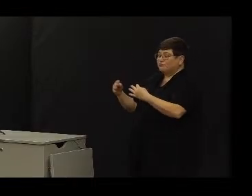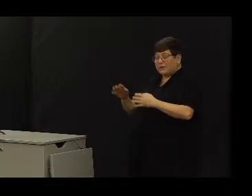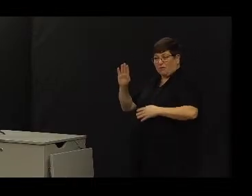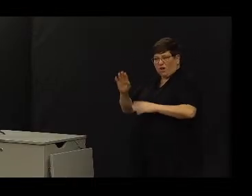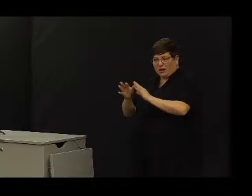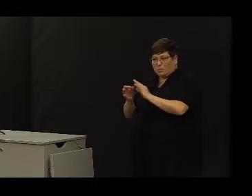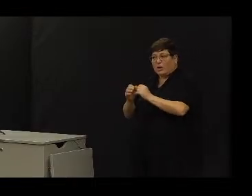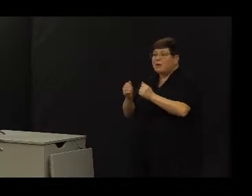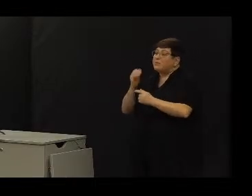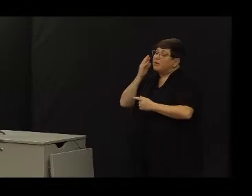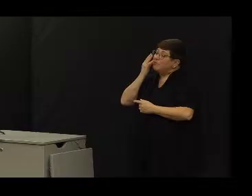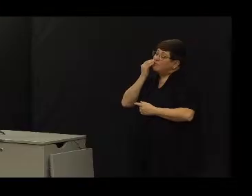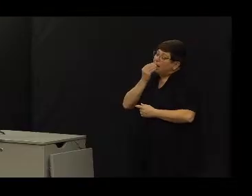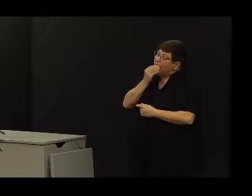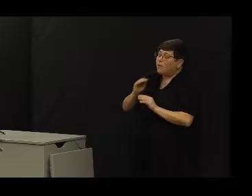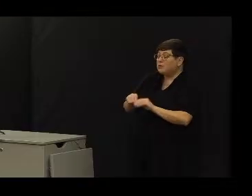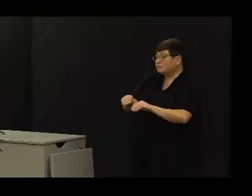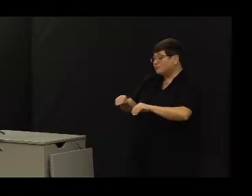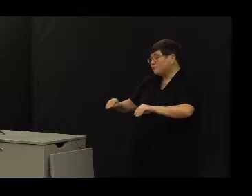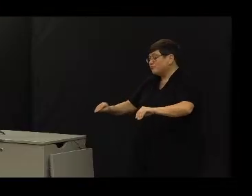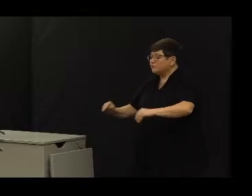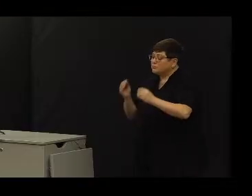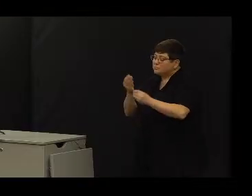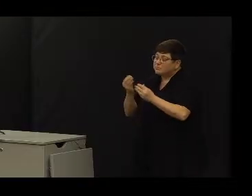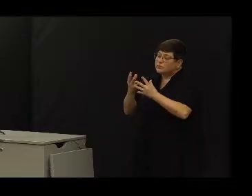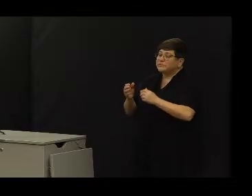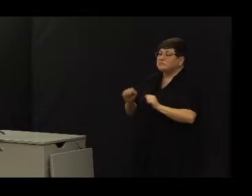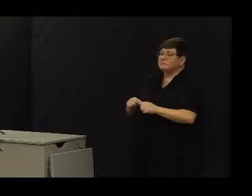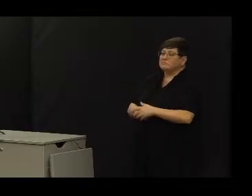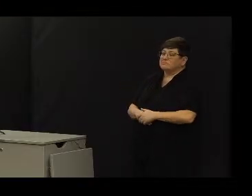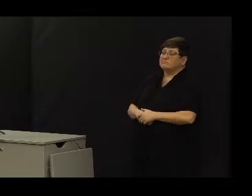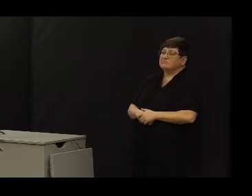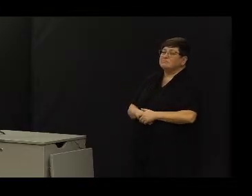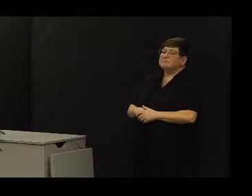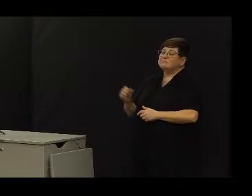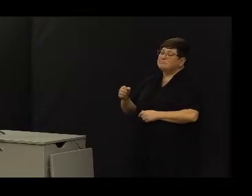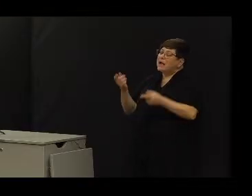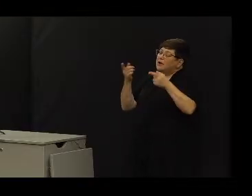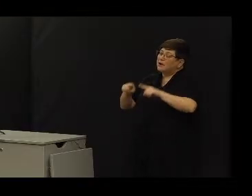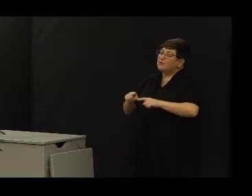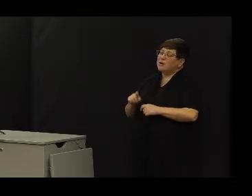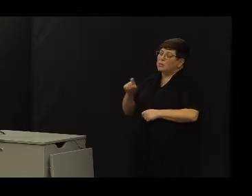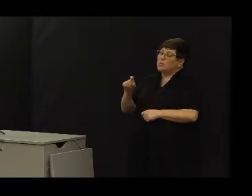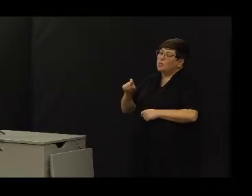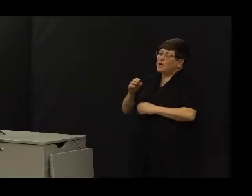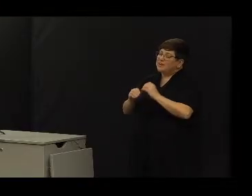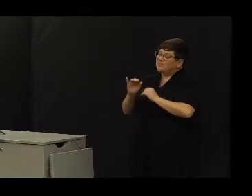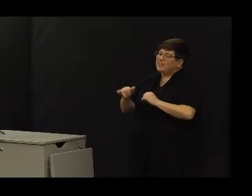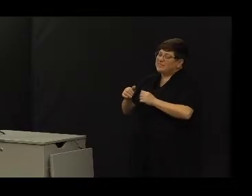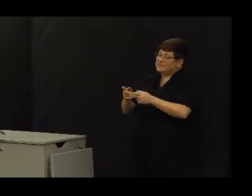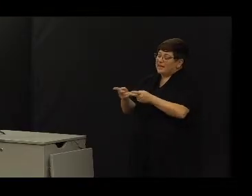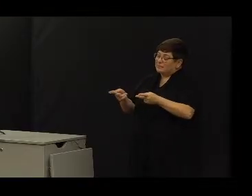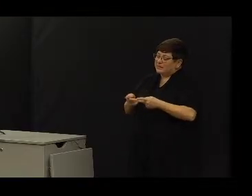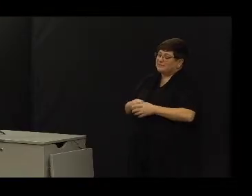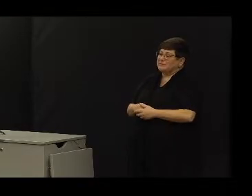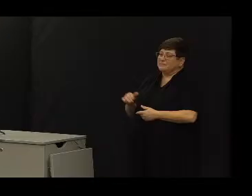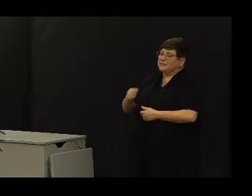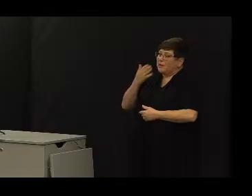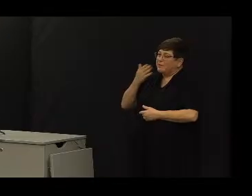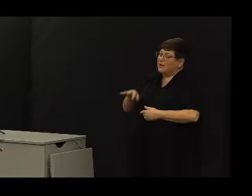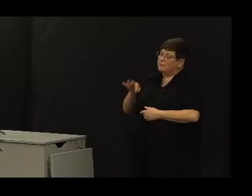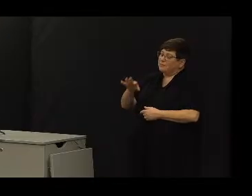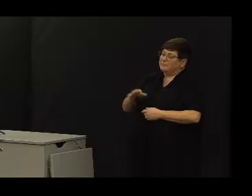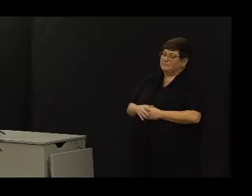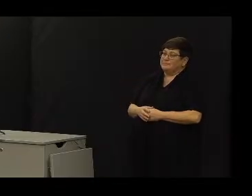could plant some lovely flowers right there. But yes, I do agree. We do need to fix that spot. Thank you for bringing that